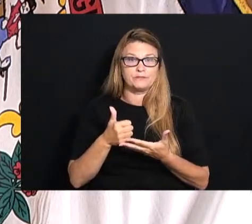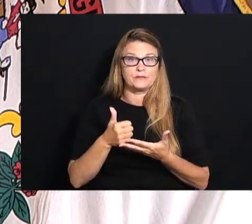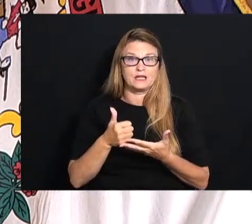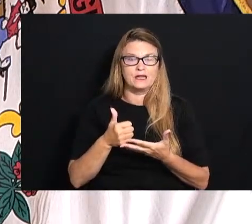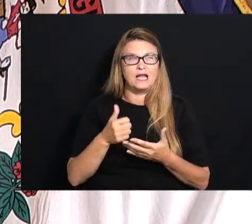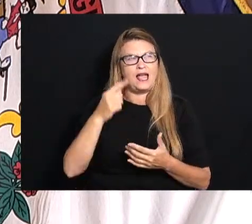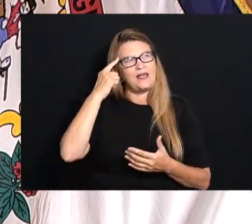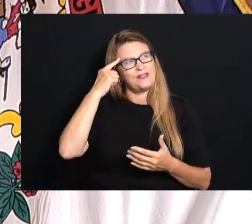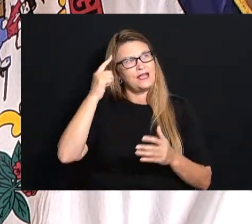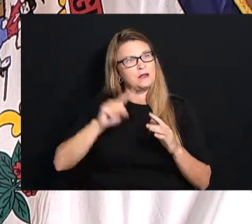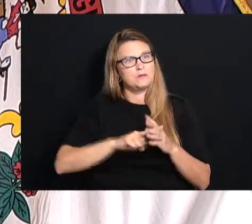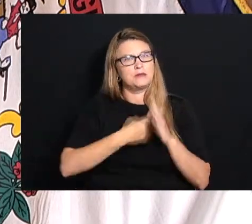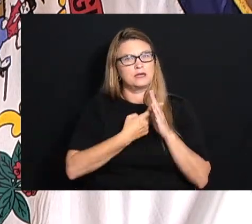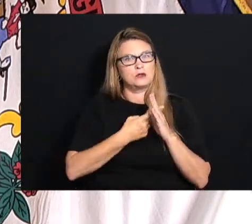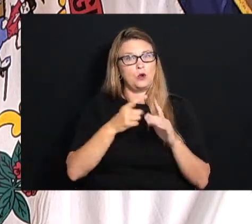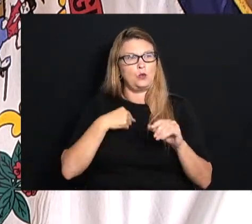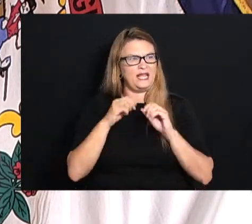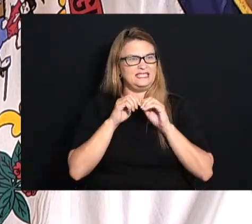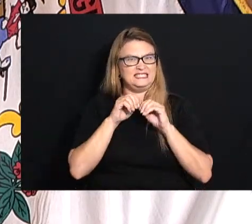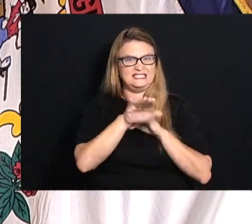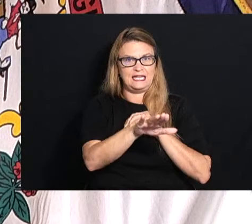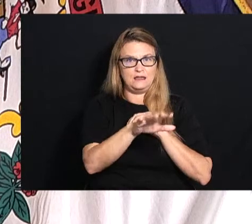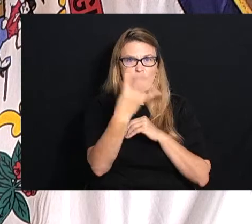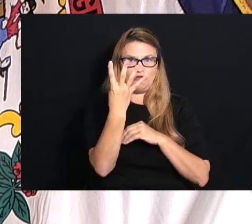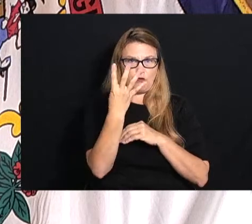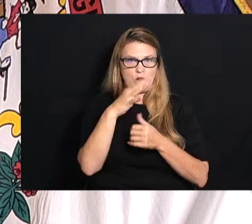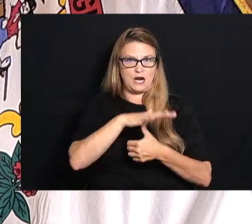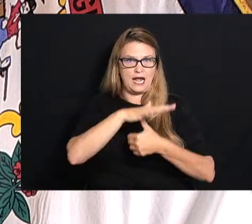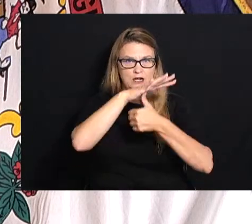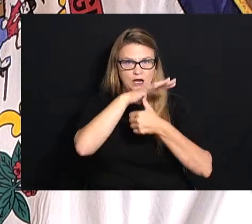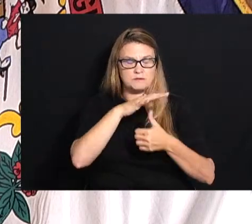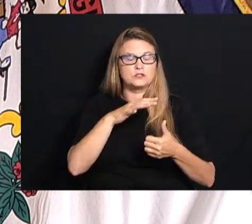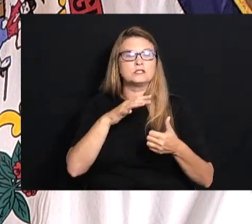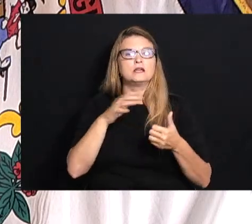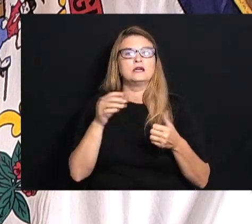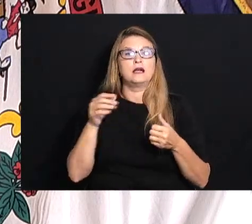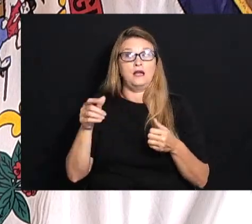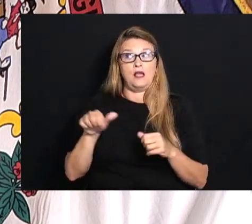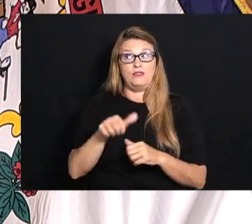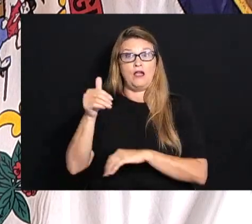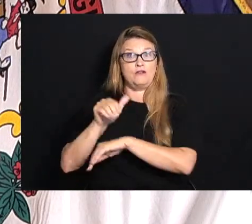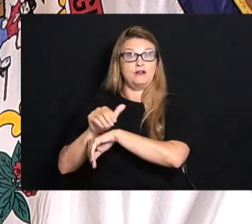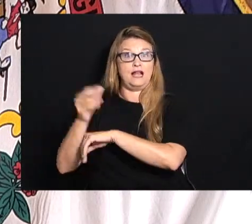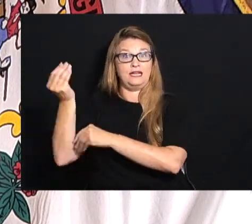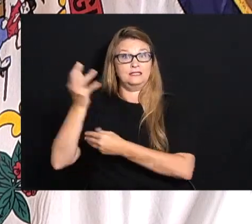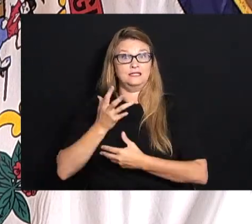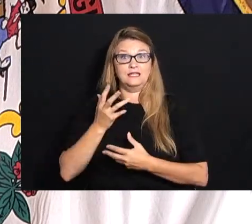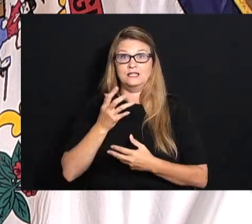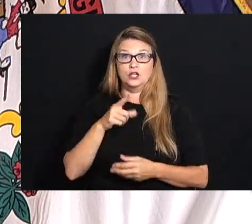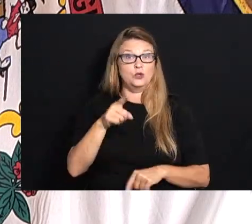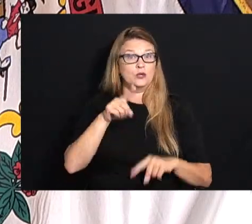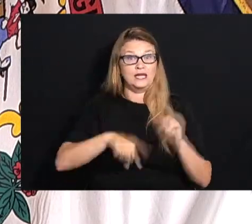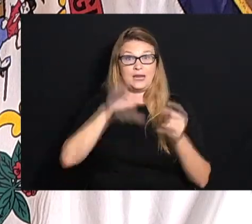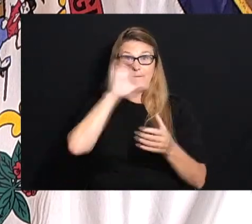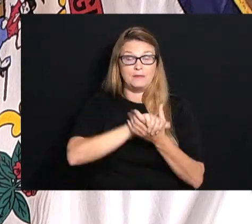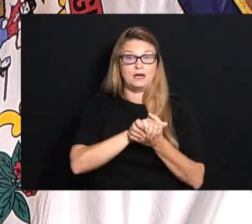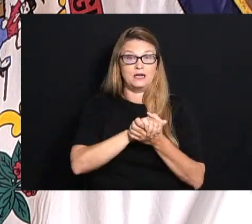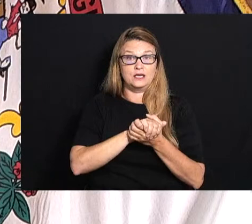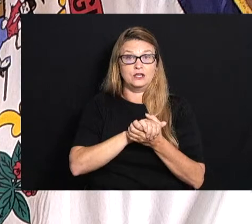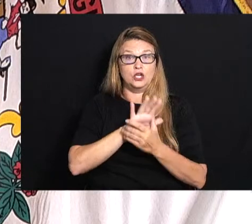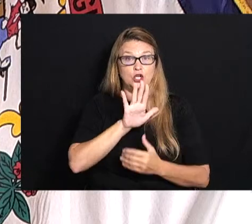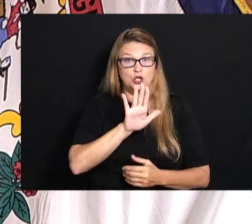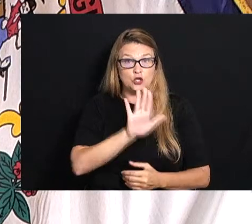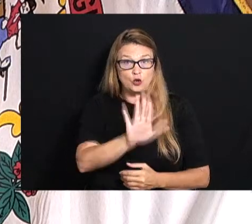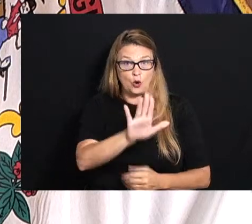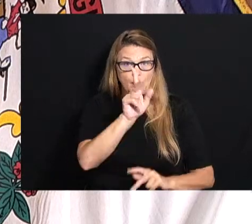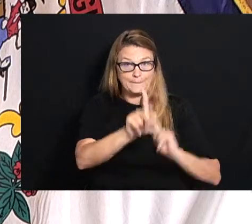beginning we instantly sent 4 helicopters. Andy told me the other night He said, you can't believe it, but your